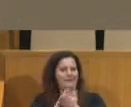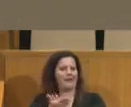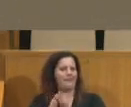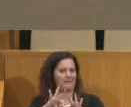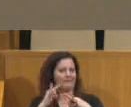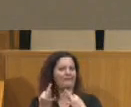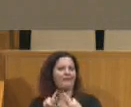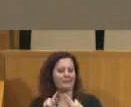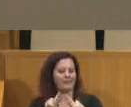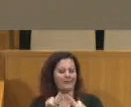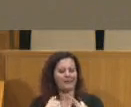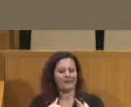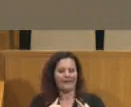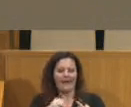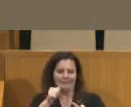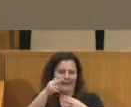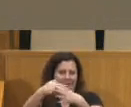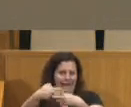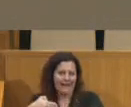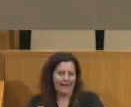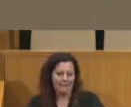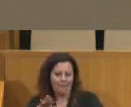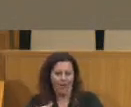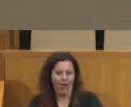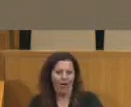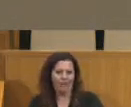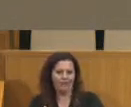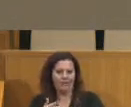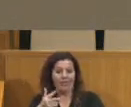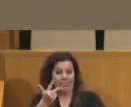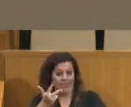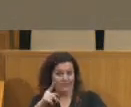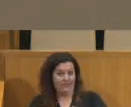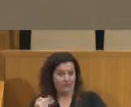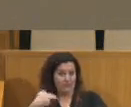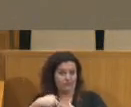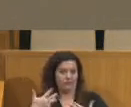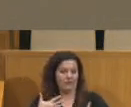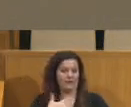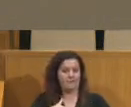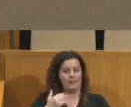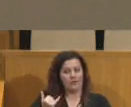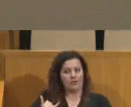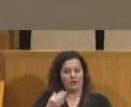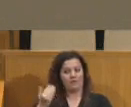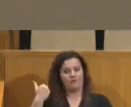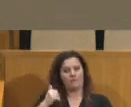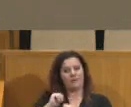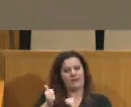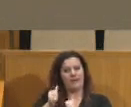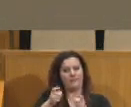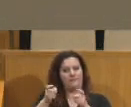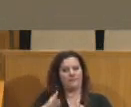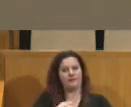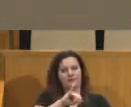She, like Ms. Driggs, does not want to be asked to stand up, so I will not do that. But her patience and support has been